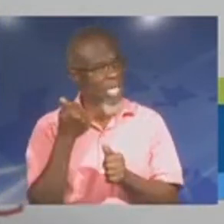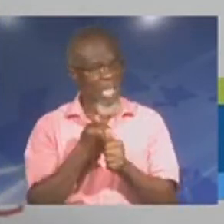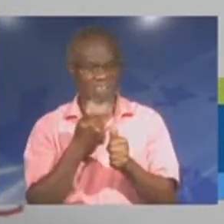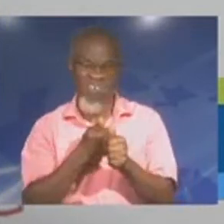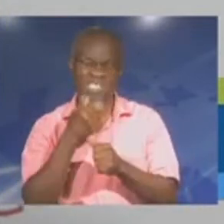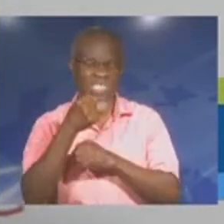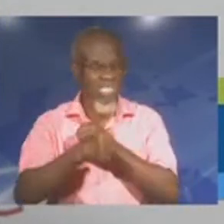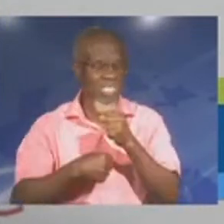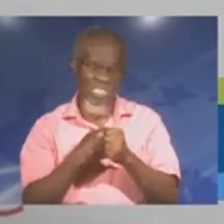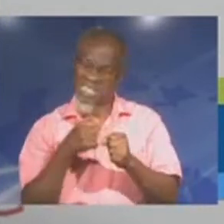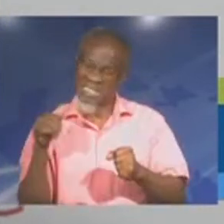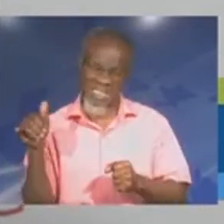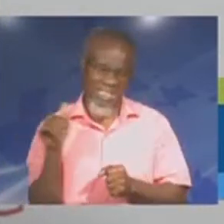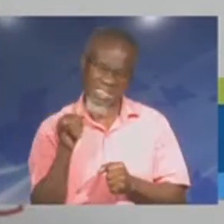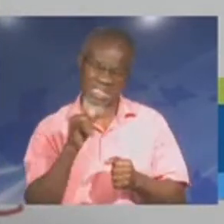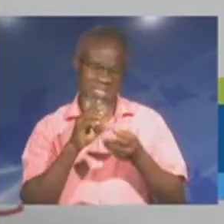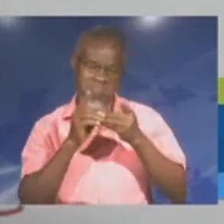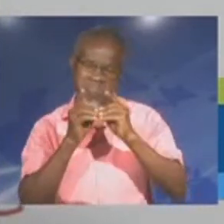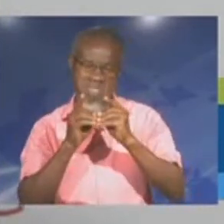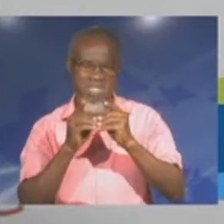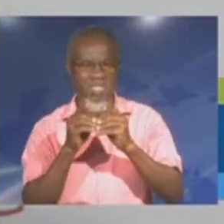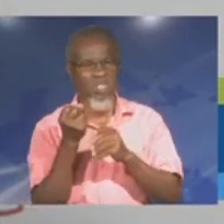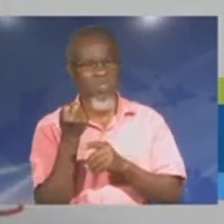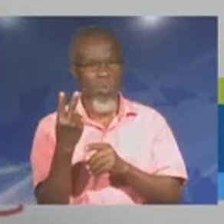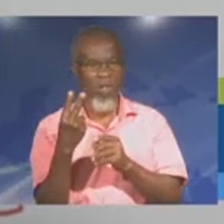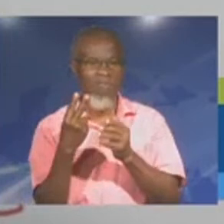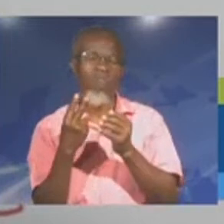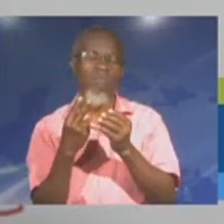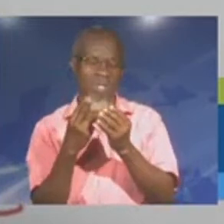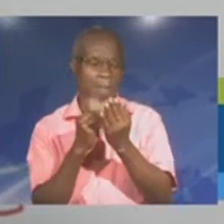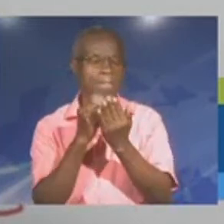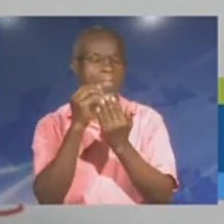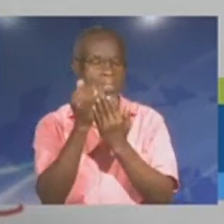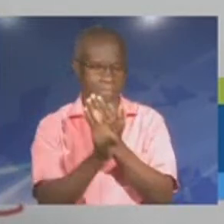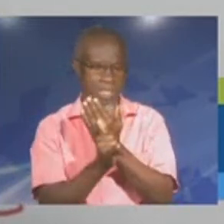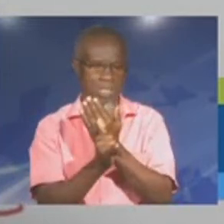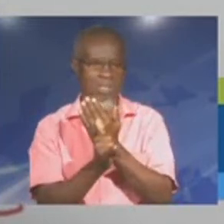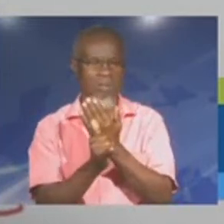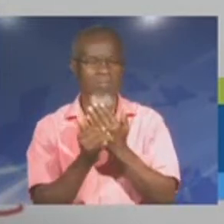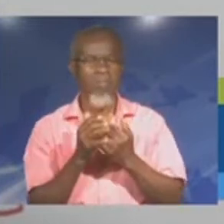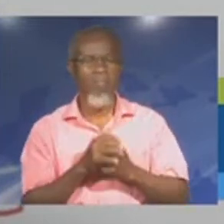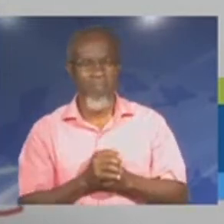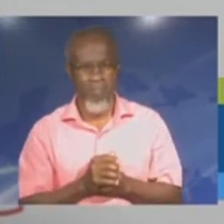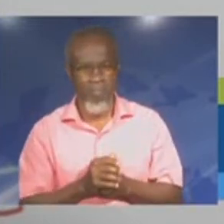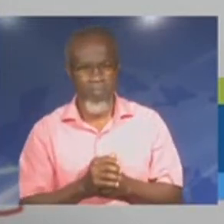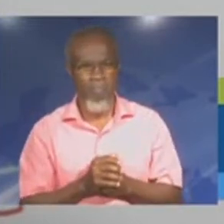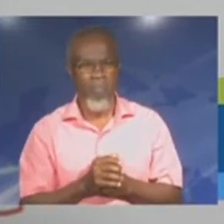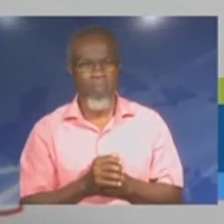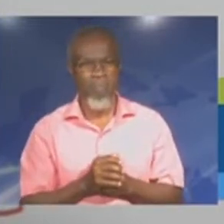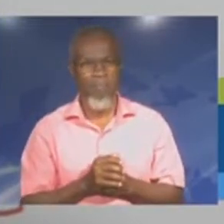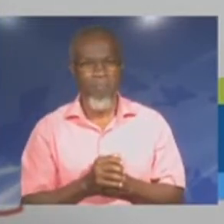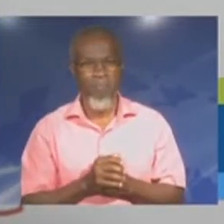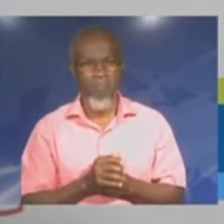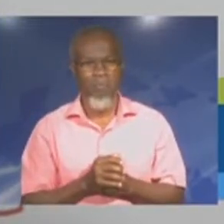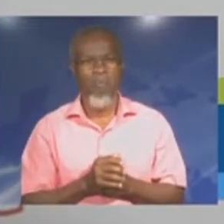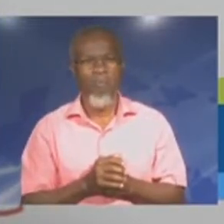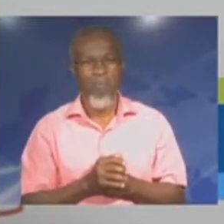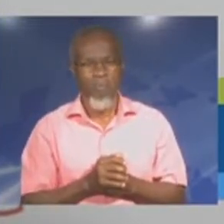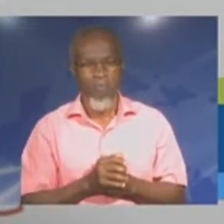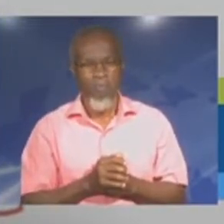year, which is used because it commemorates the birth of Florence Nightingale on May